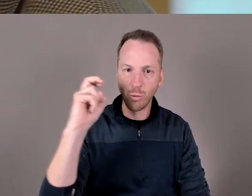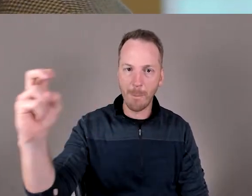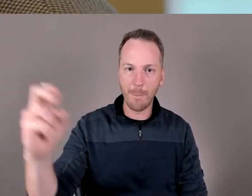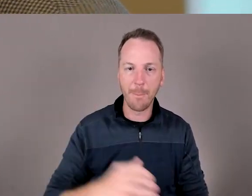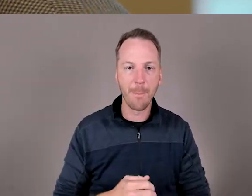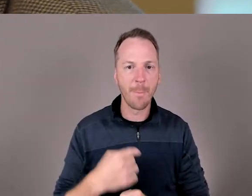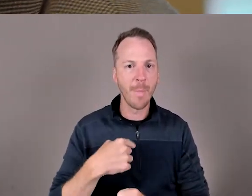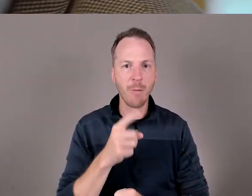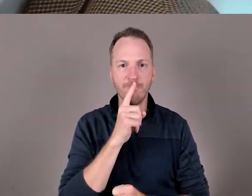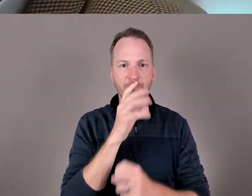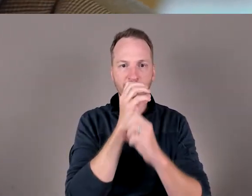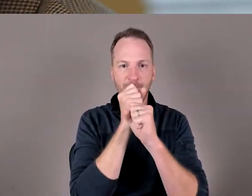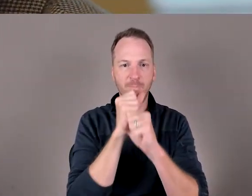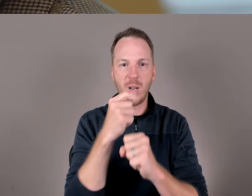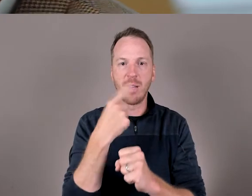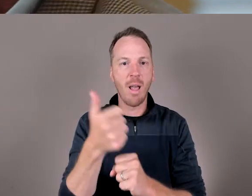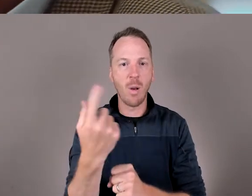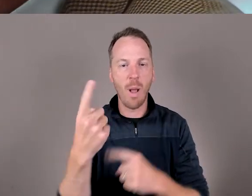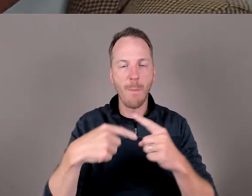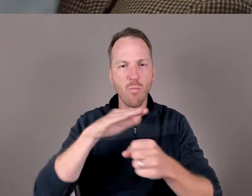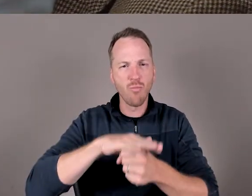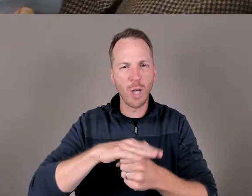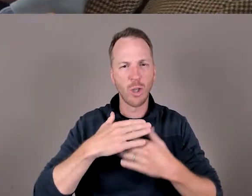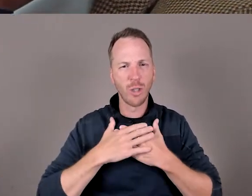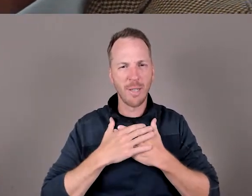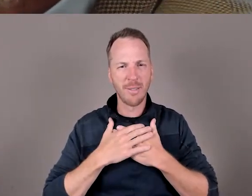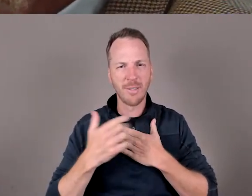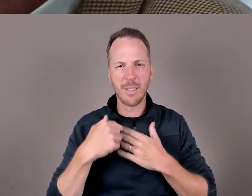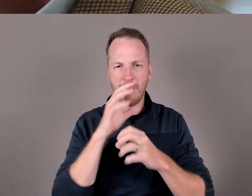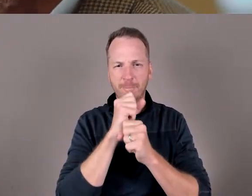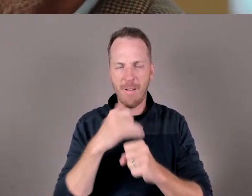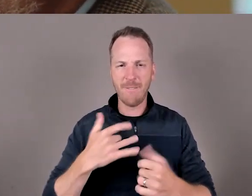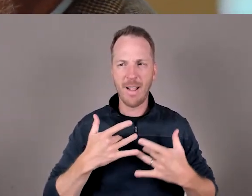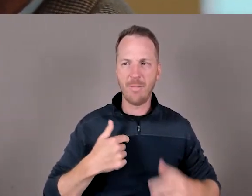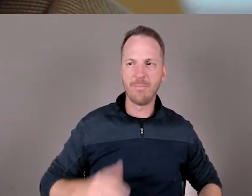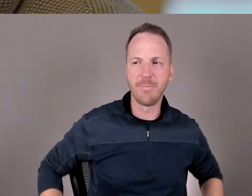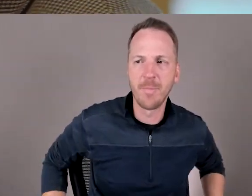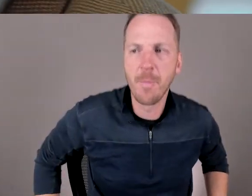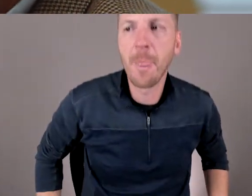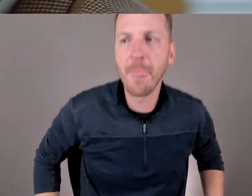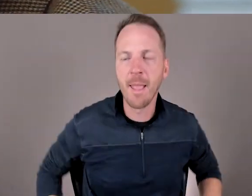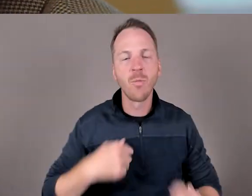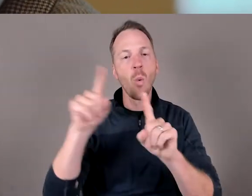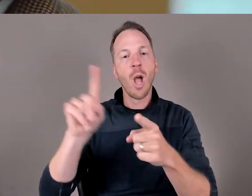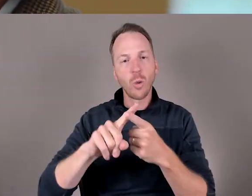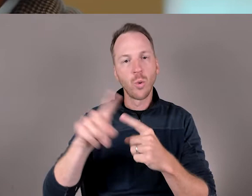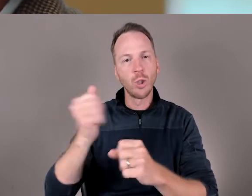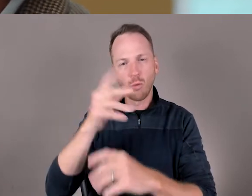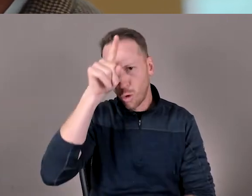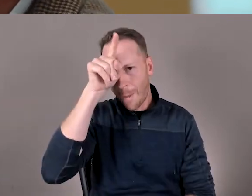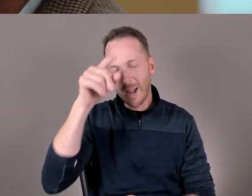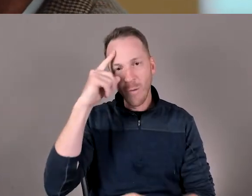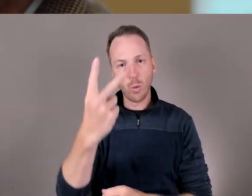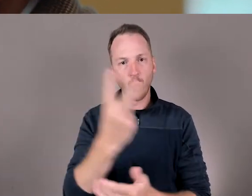didn't tell anybody about the pressure in my chest that I was feeling. We went to Germany, and for